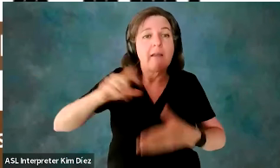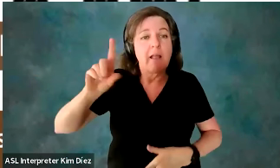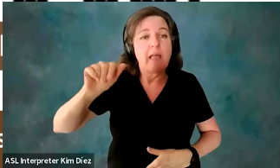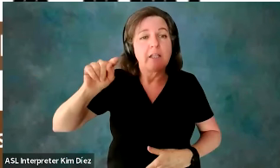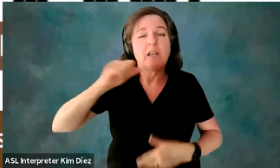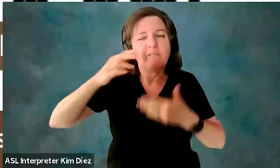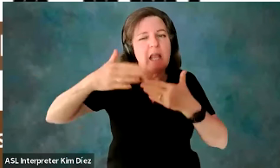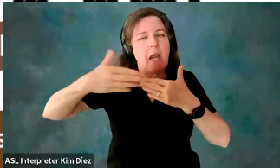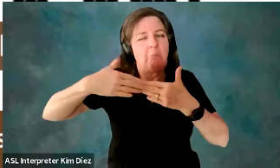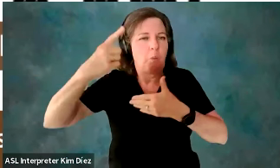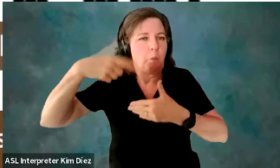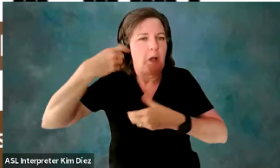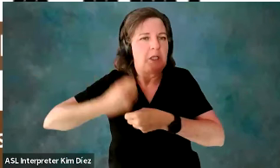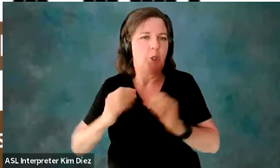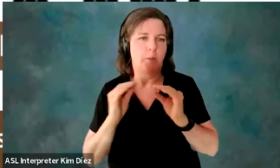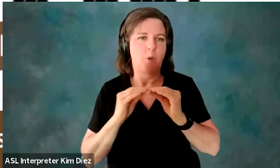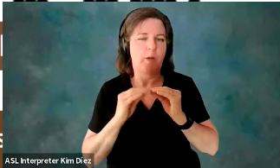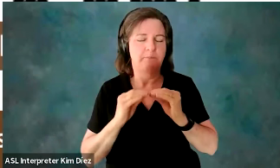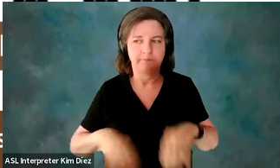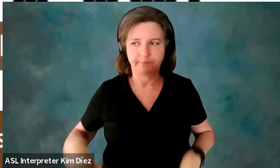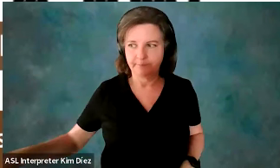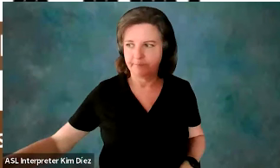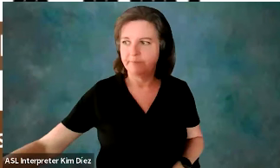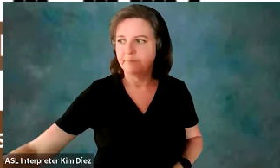going to take us a little bit more, 1 year.